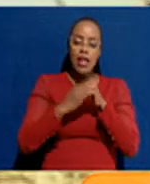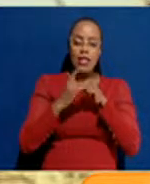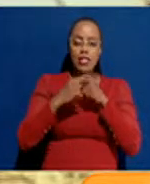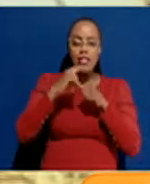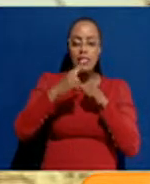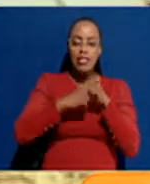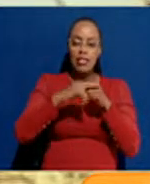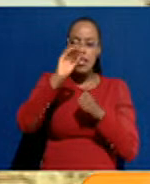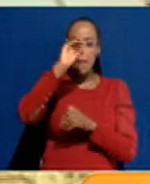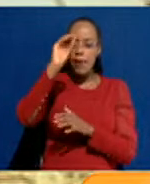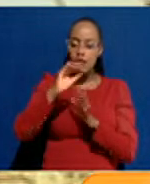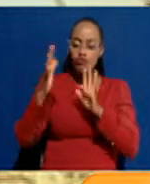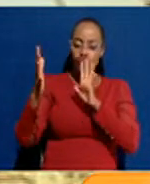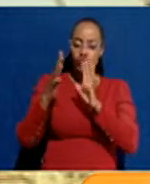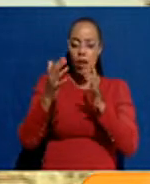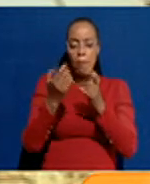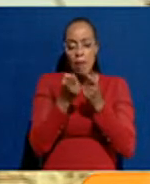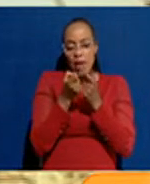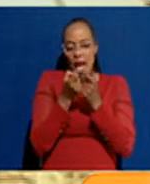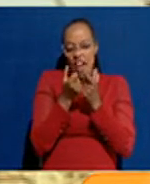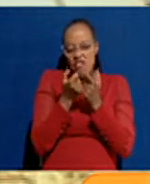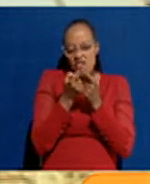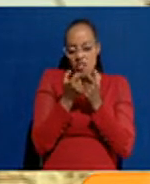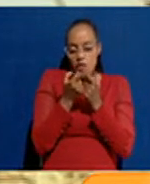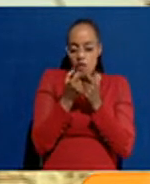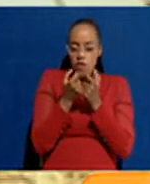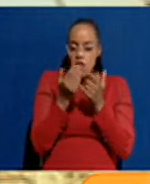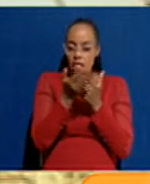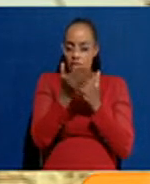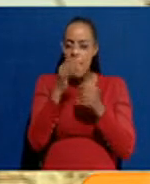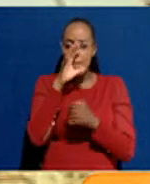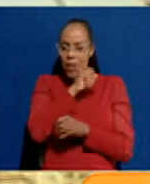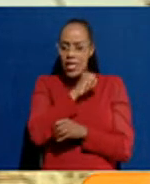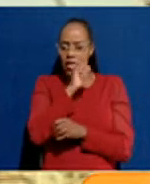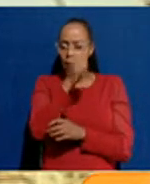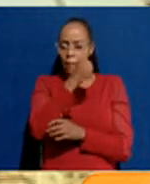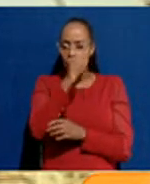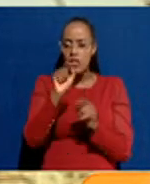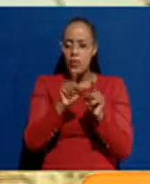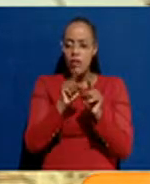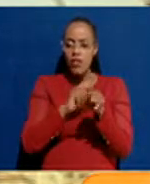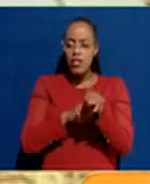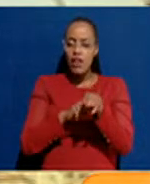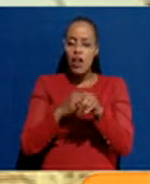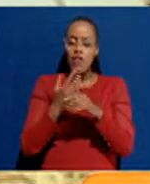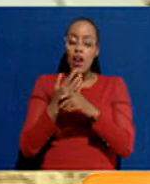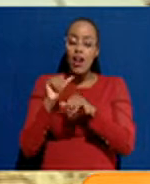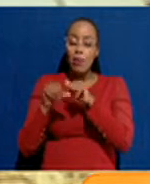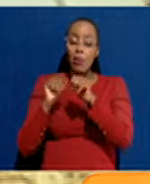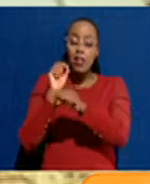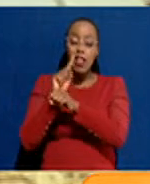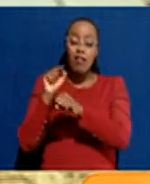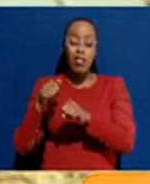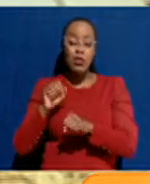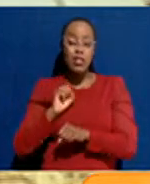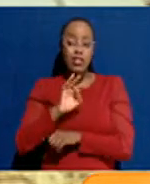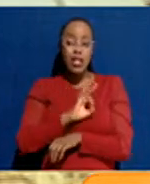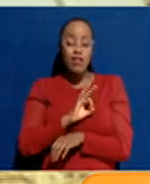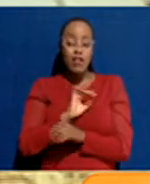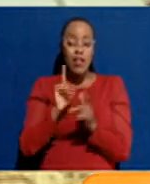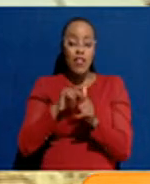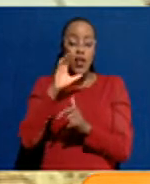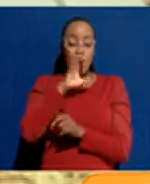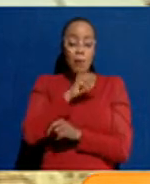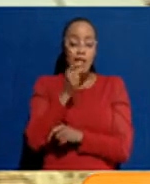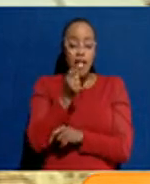95-96%, there may be a few elements, Sam. You can never miss them. Hmm. When you have a workforce of about 11,000, you are not going to miss a